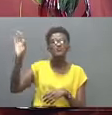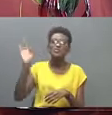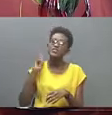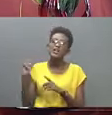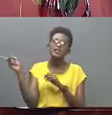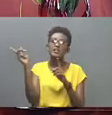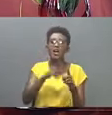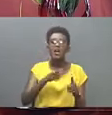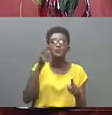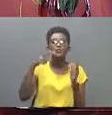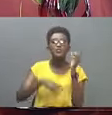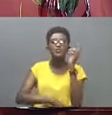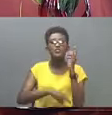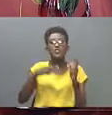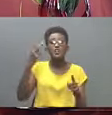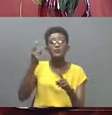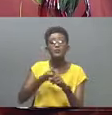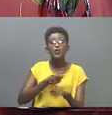And to